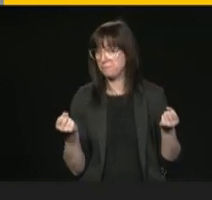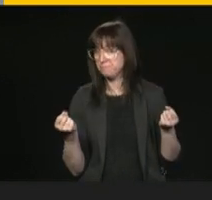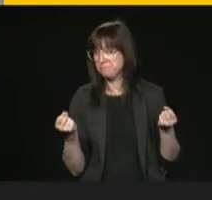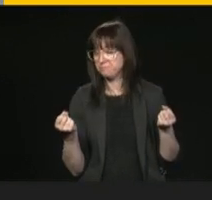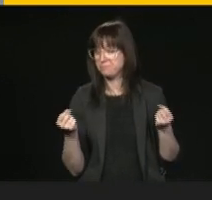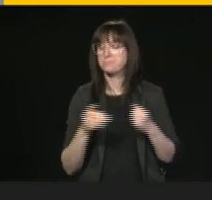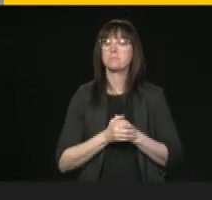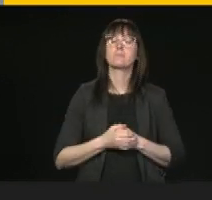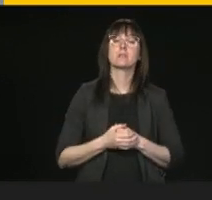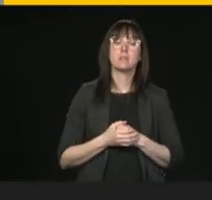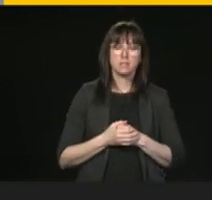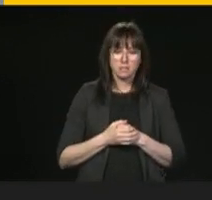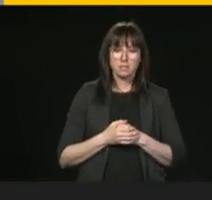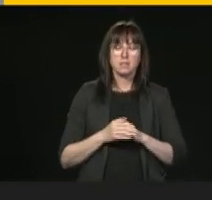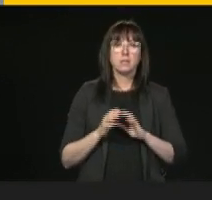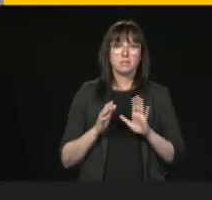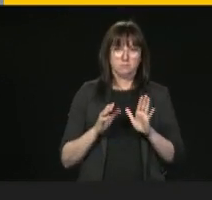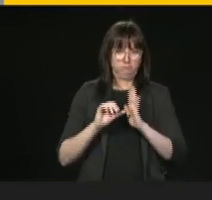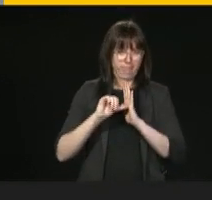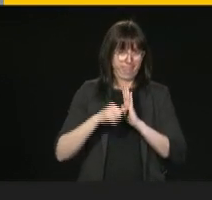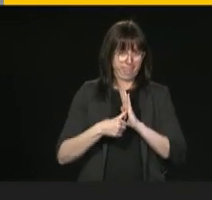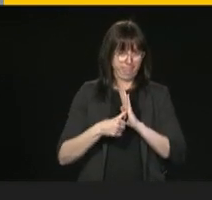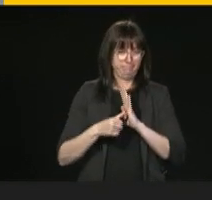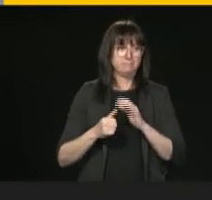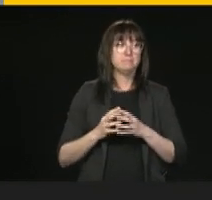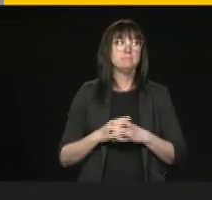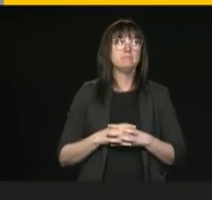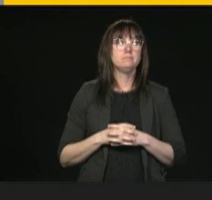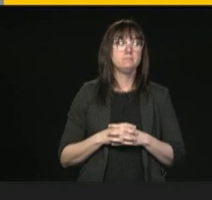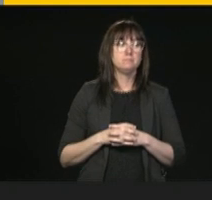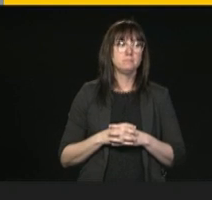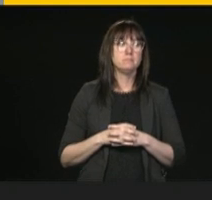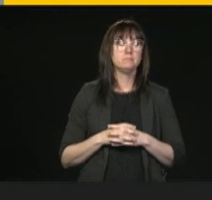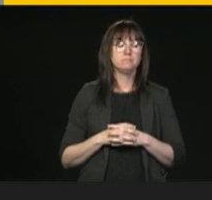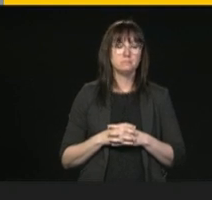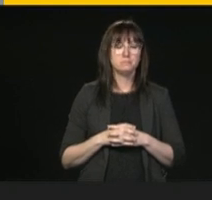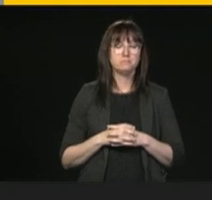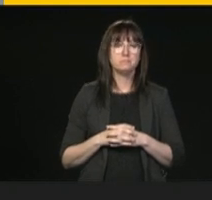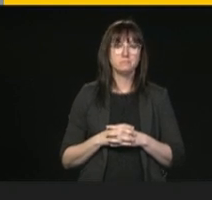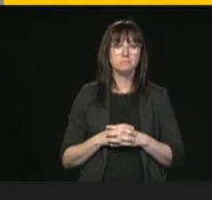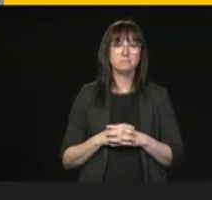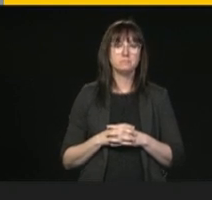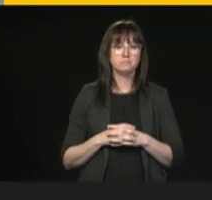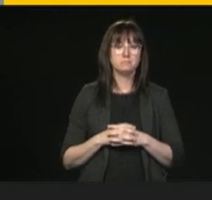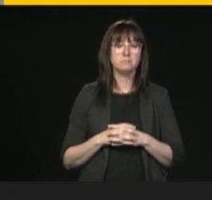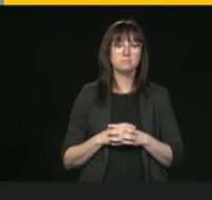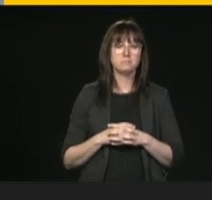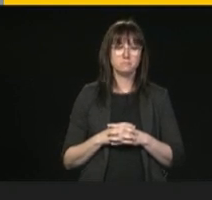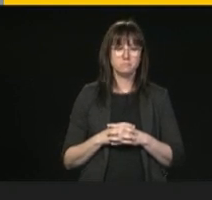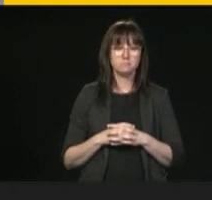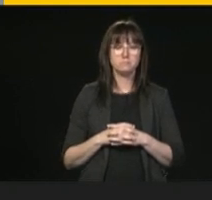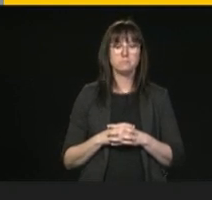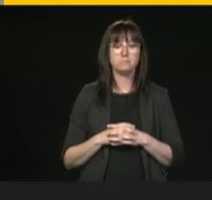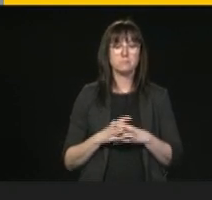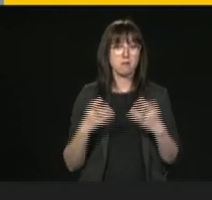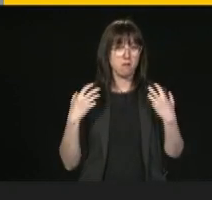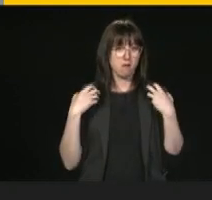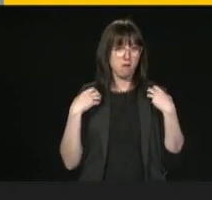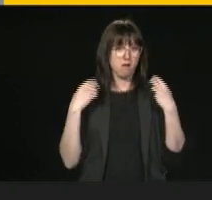this. We do know that the health situation is going to get